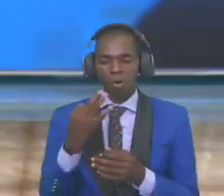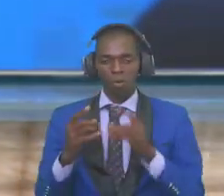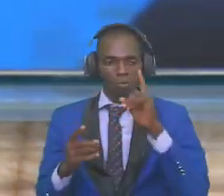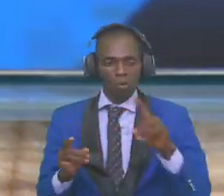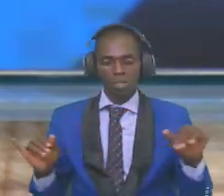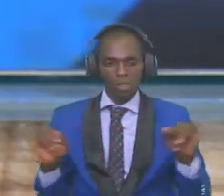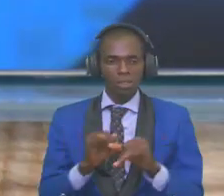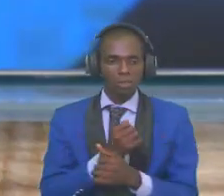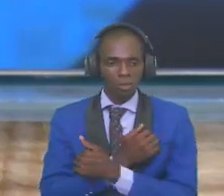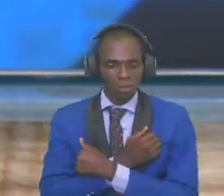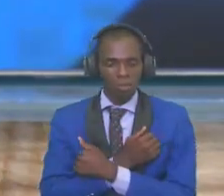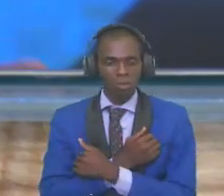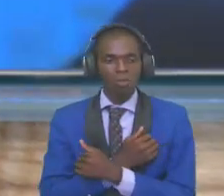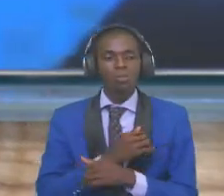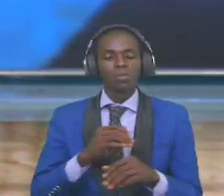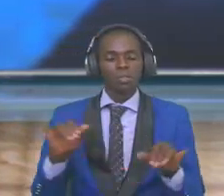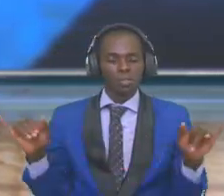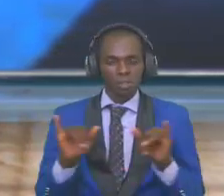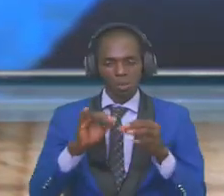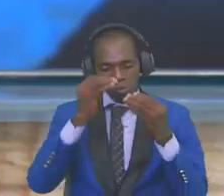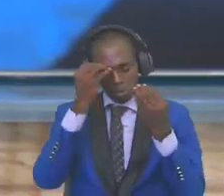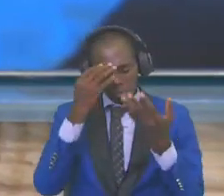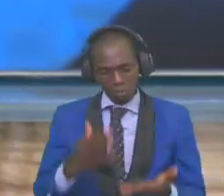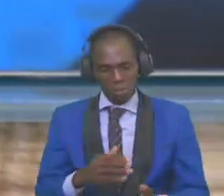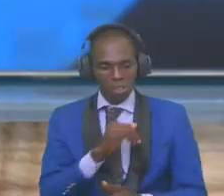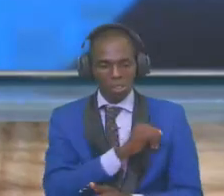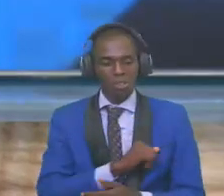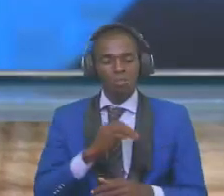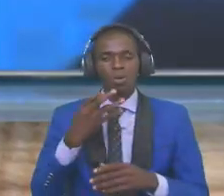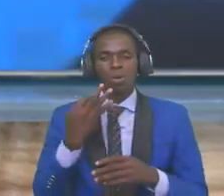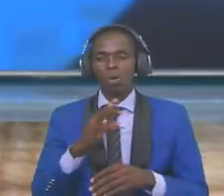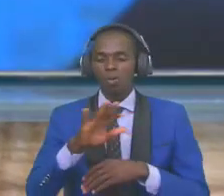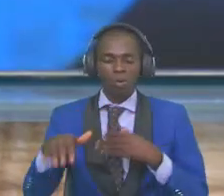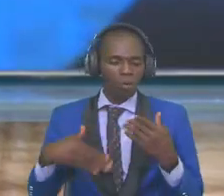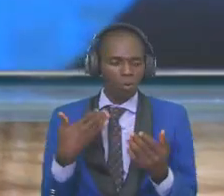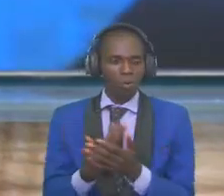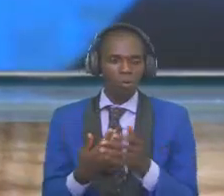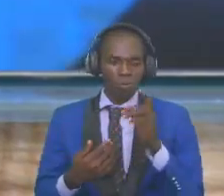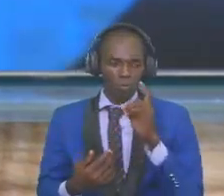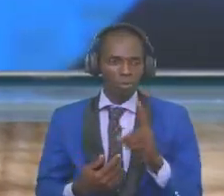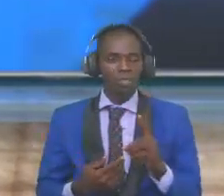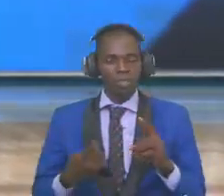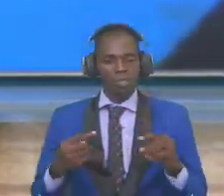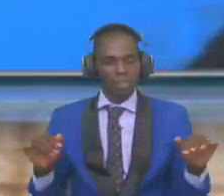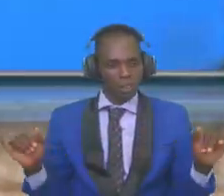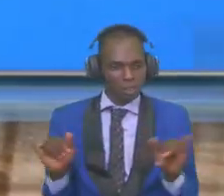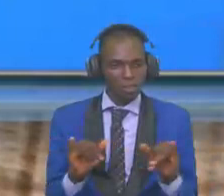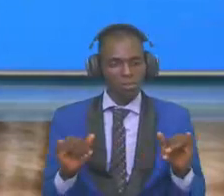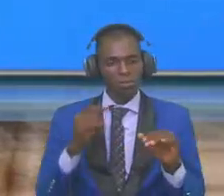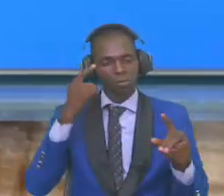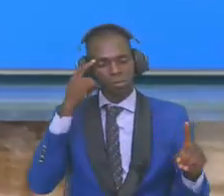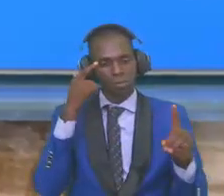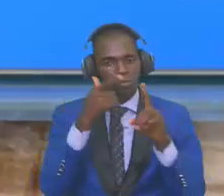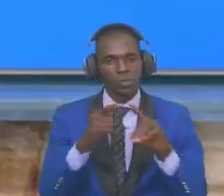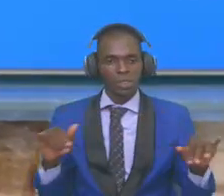the same attitude of obedience unto the Lord. All of one, the same goal and